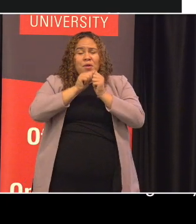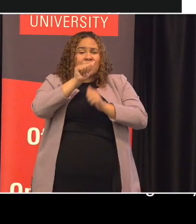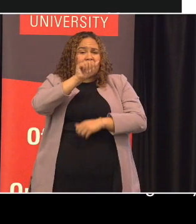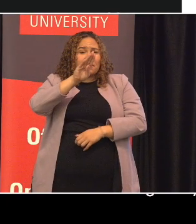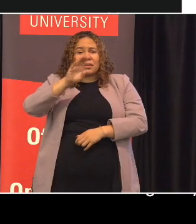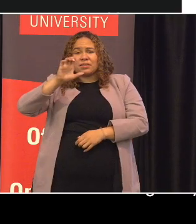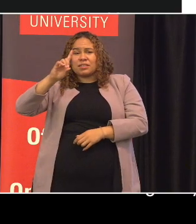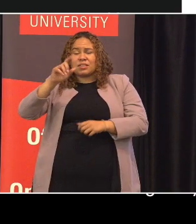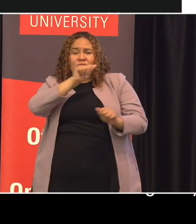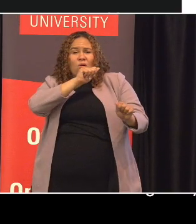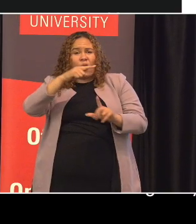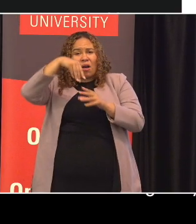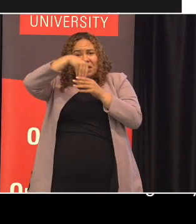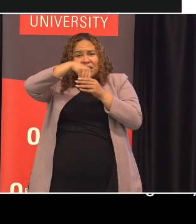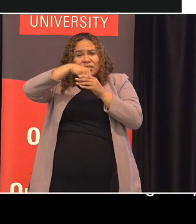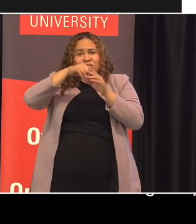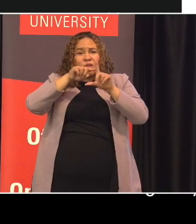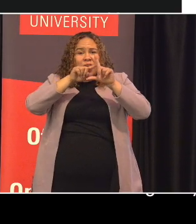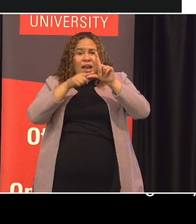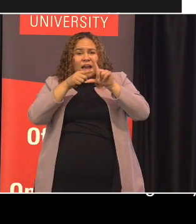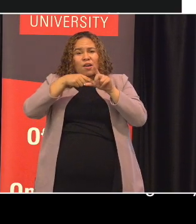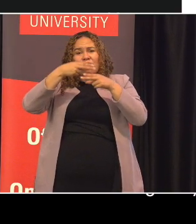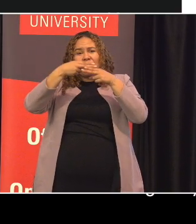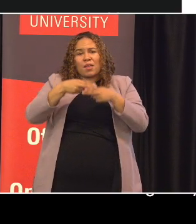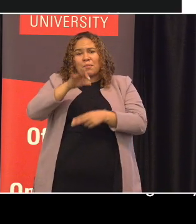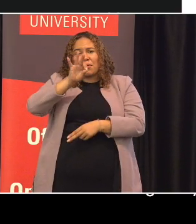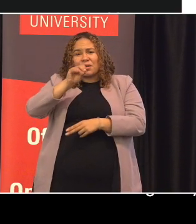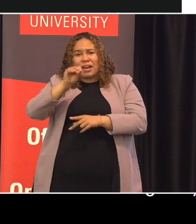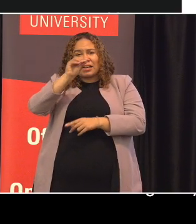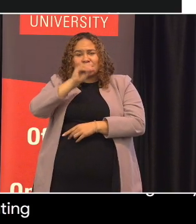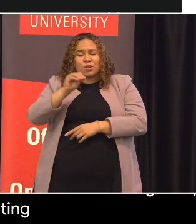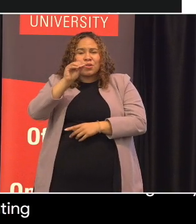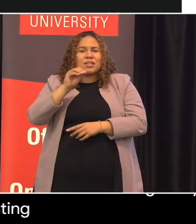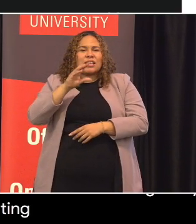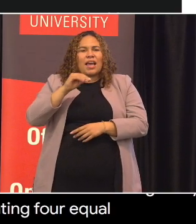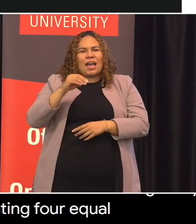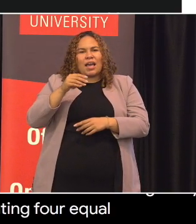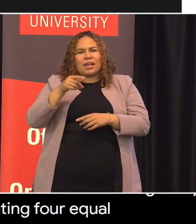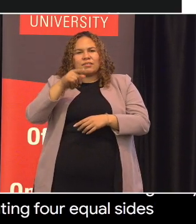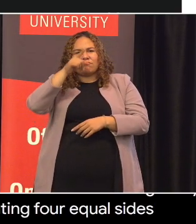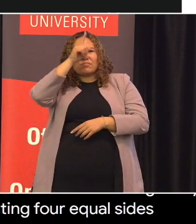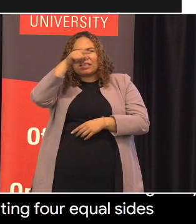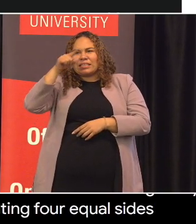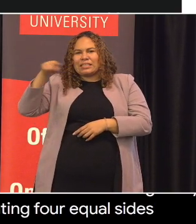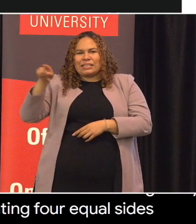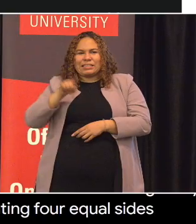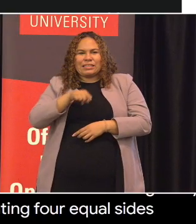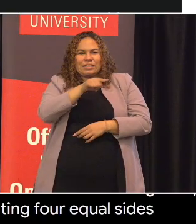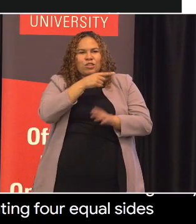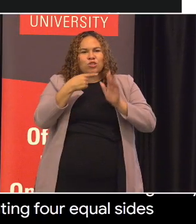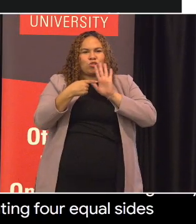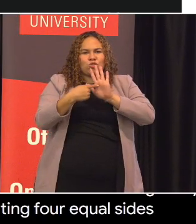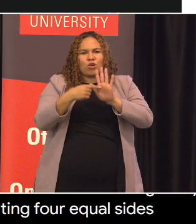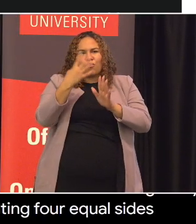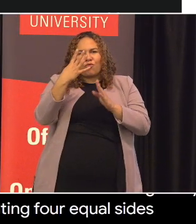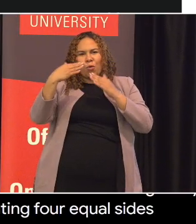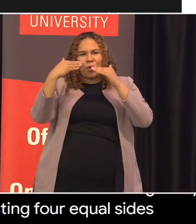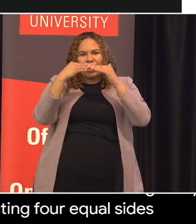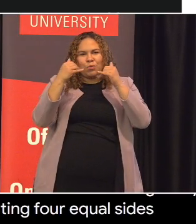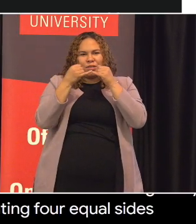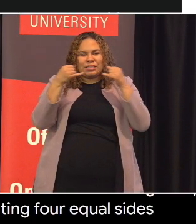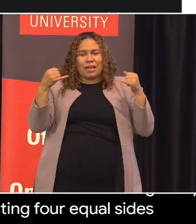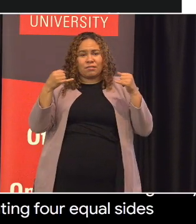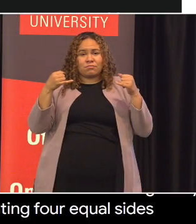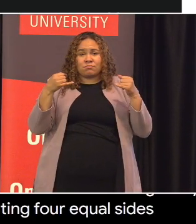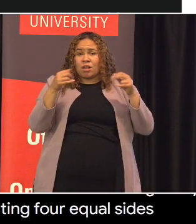4 interior angles labeled 90 degrees and tick marks indicating 4 equal sides. It did that. I just